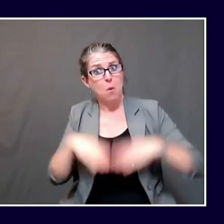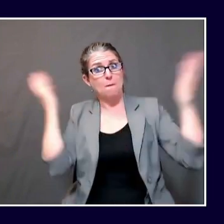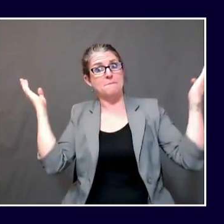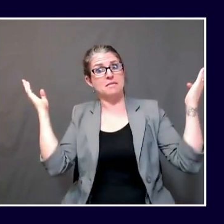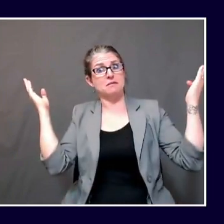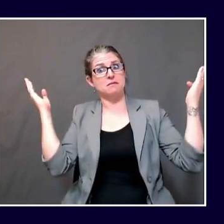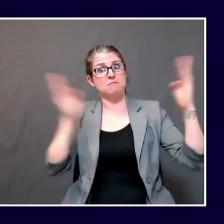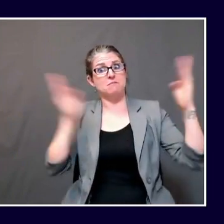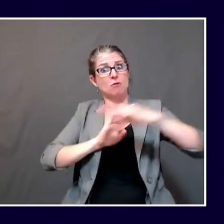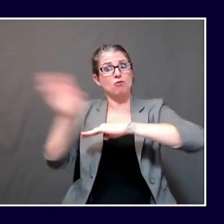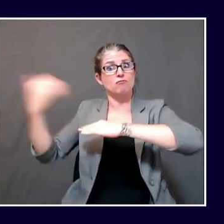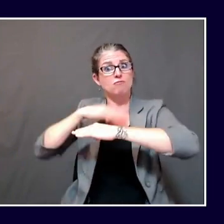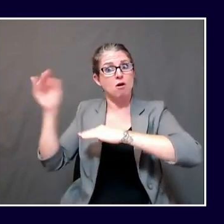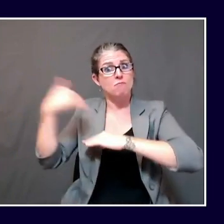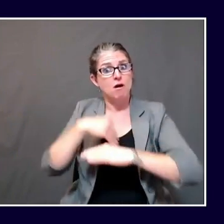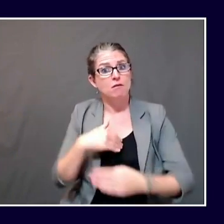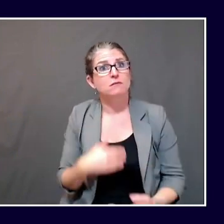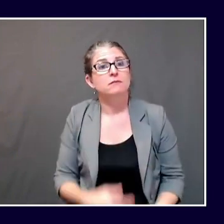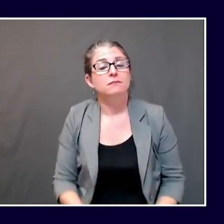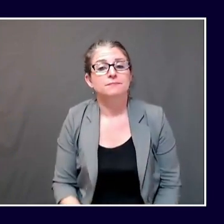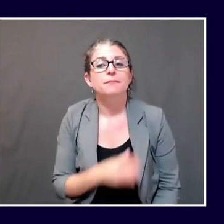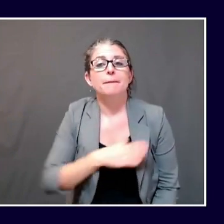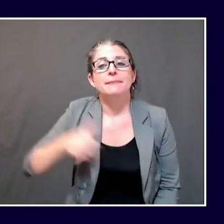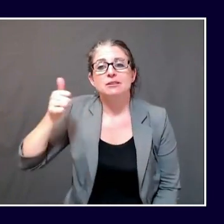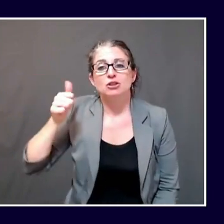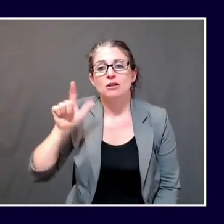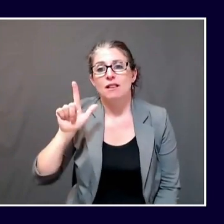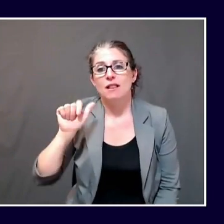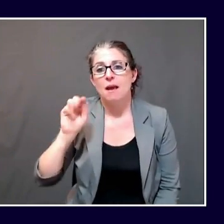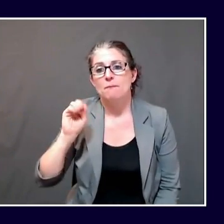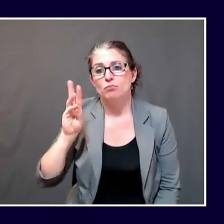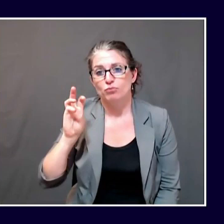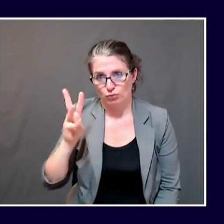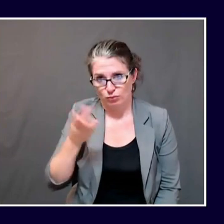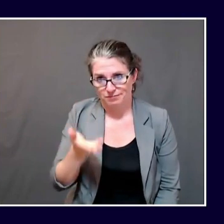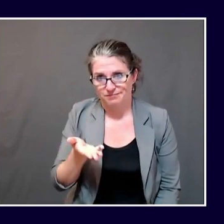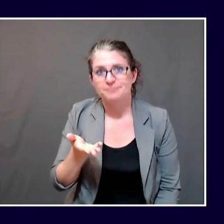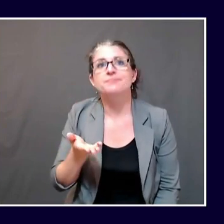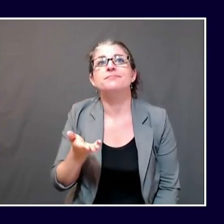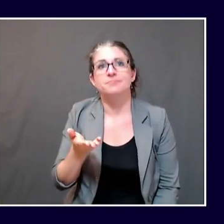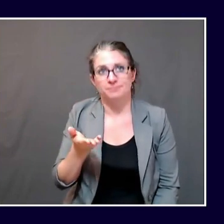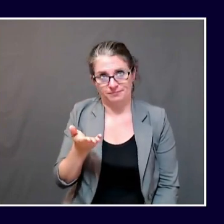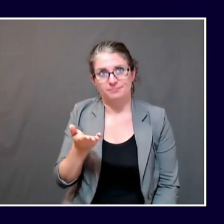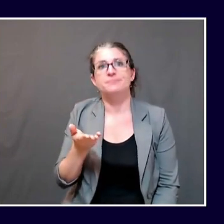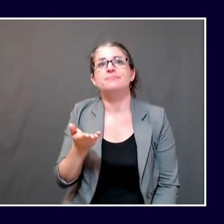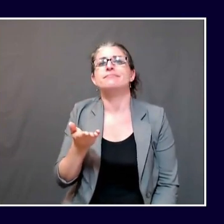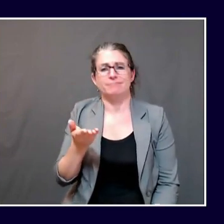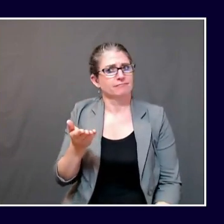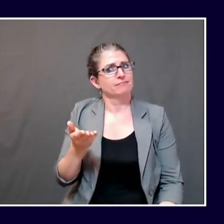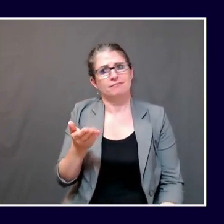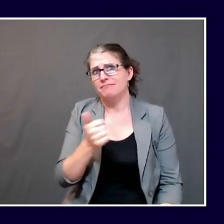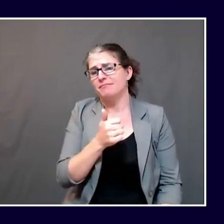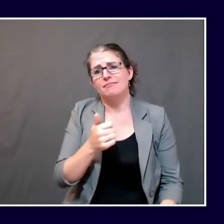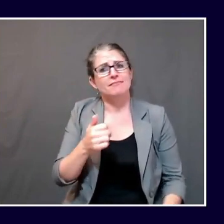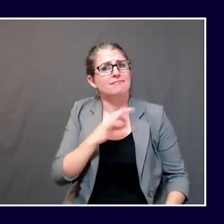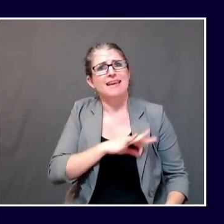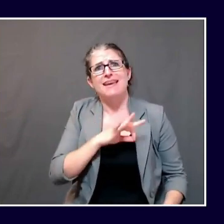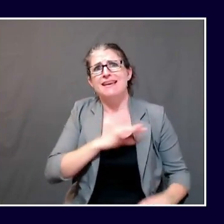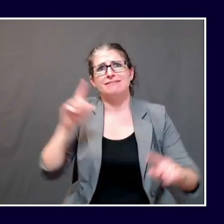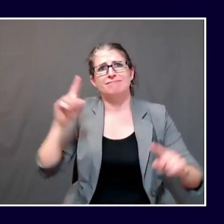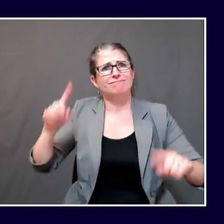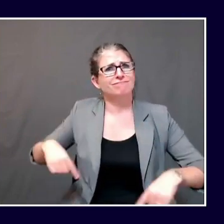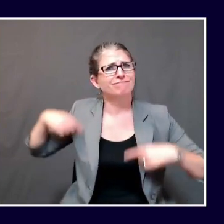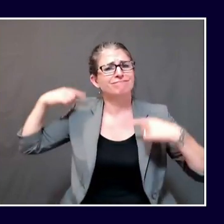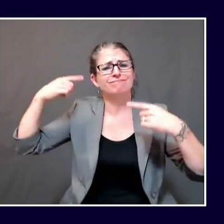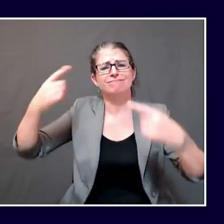I'll begin by saying that we have always in Maine had a great relationship with the provinces that surround us. Many